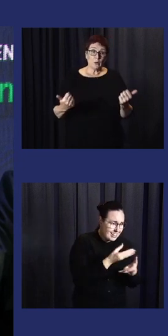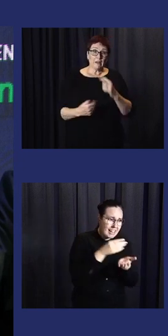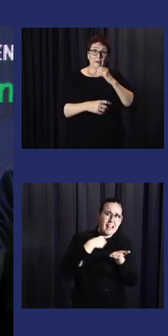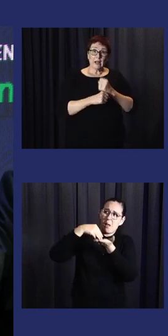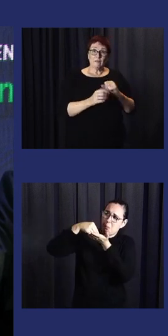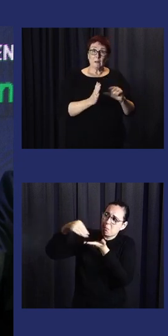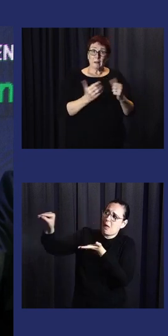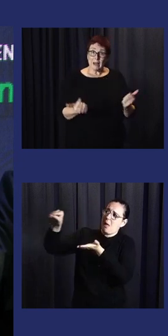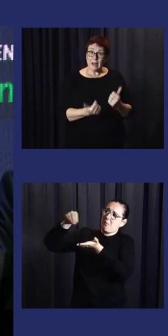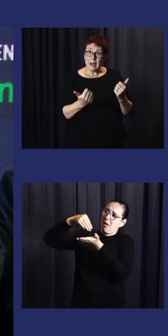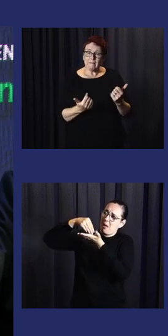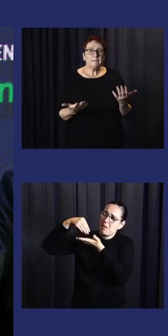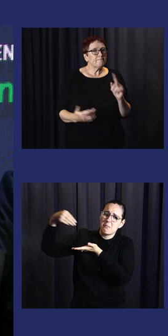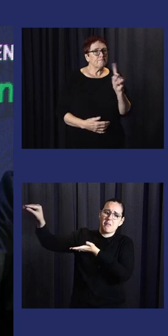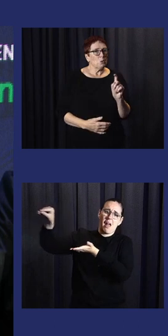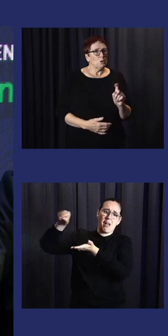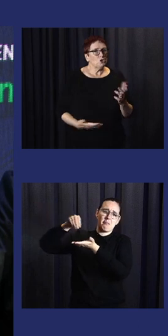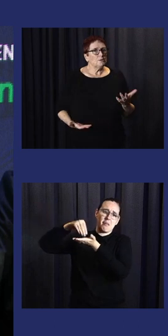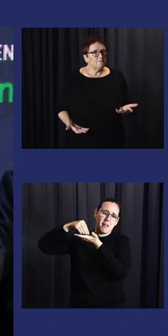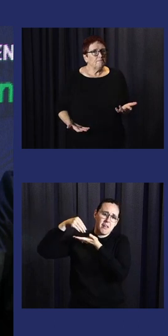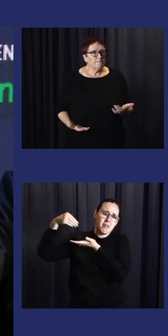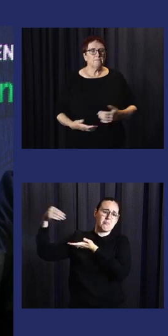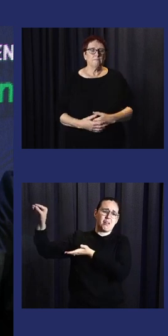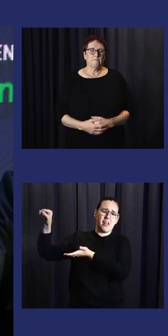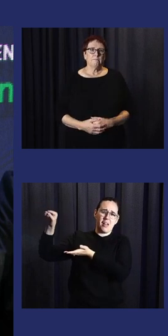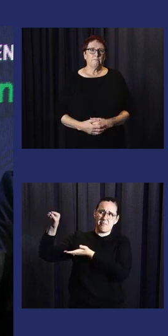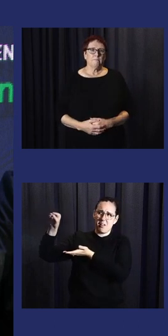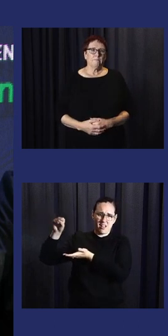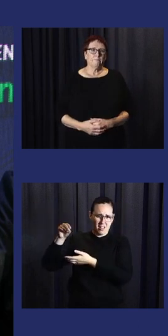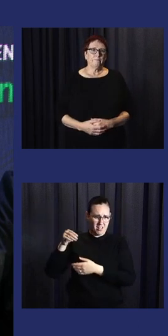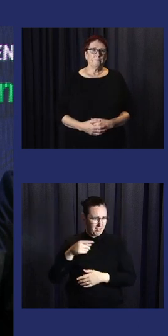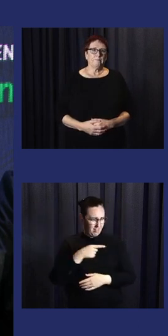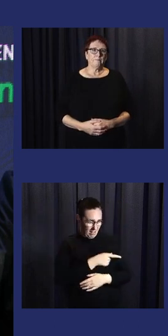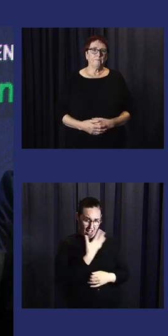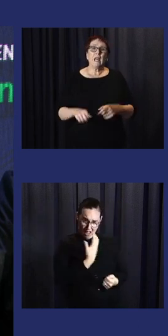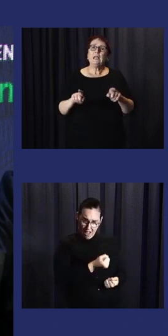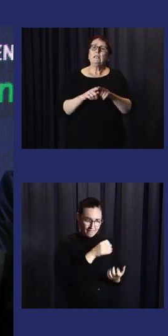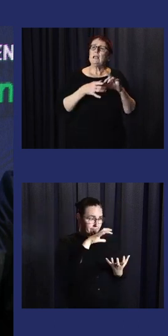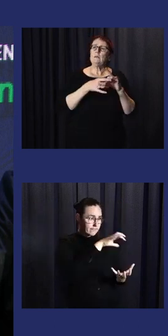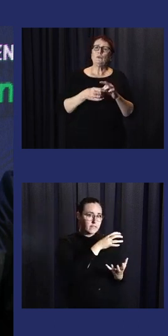to do that. And that's also about things like the international finance